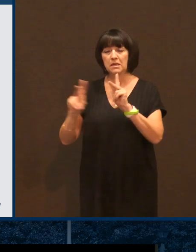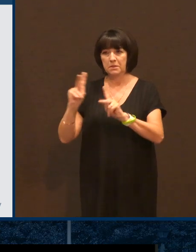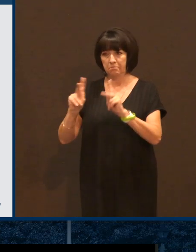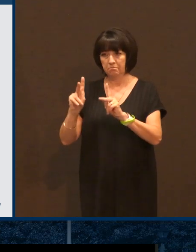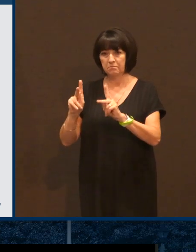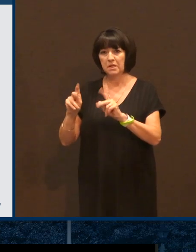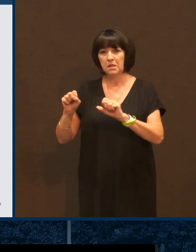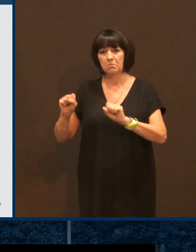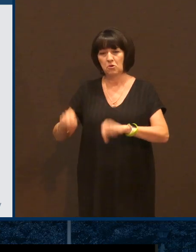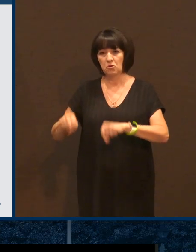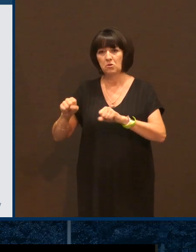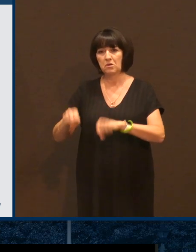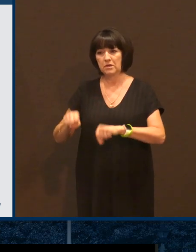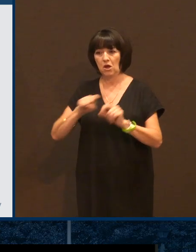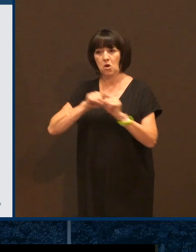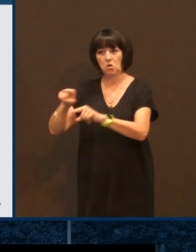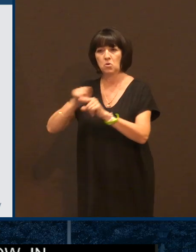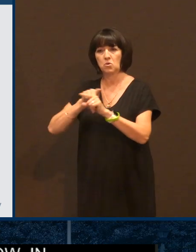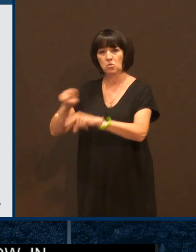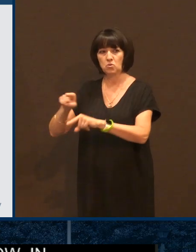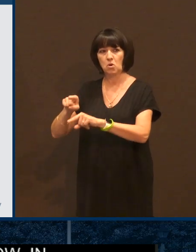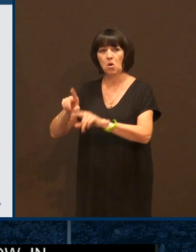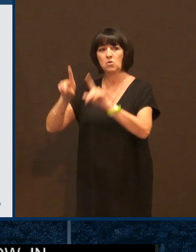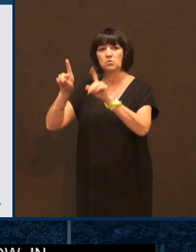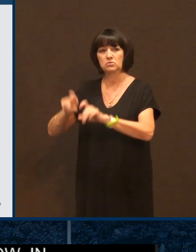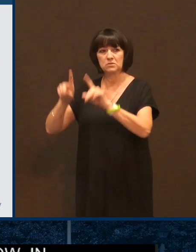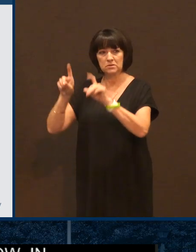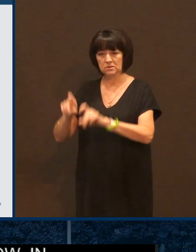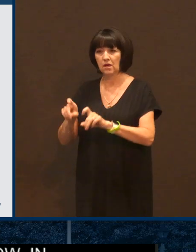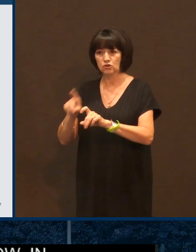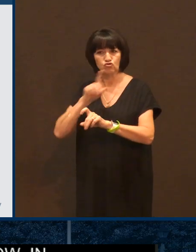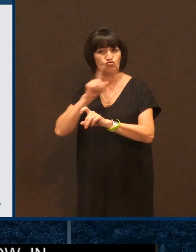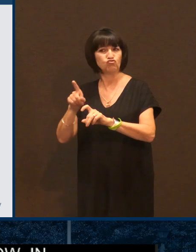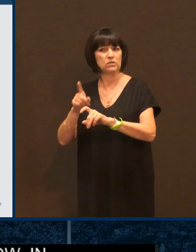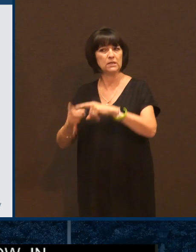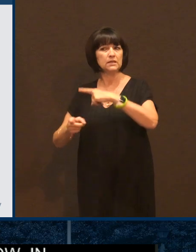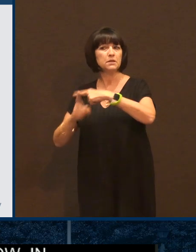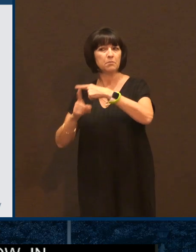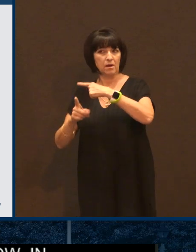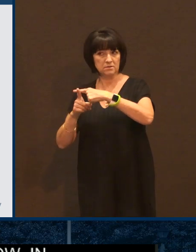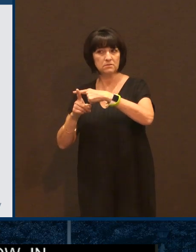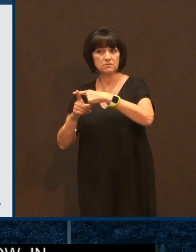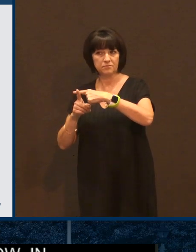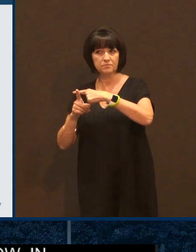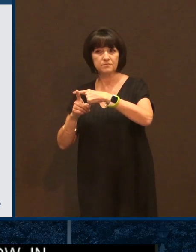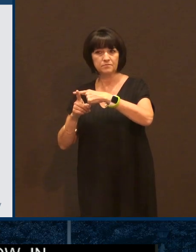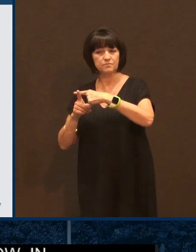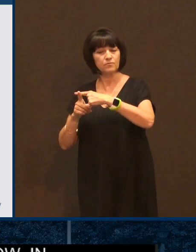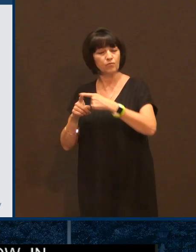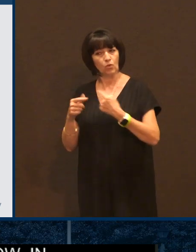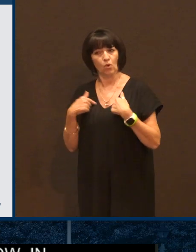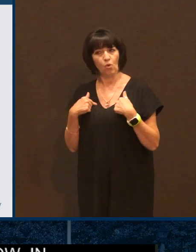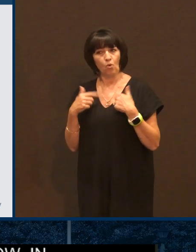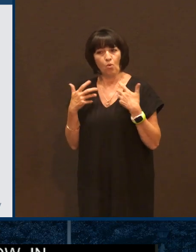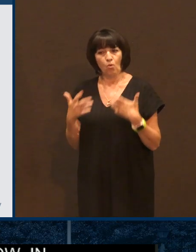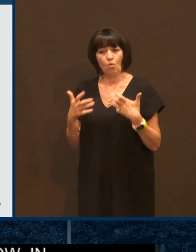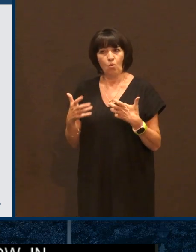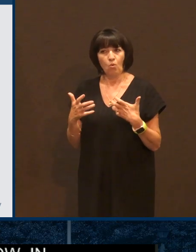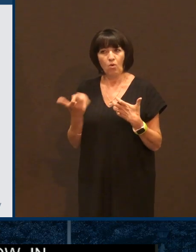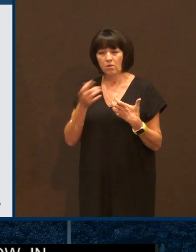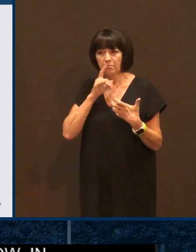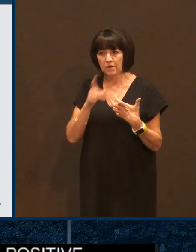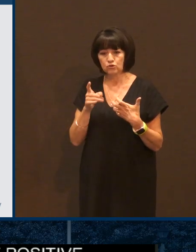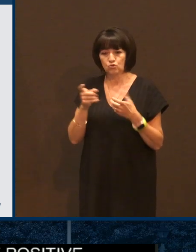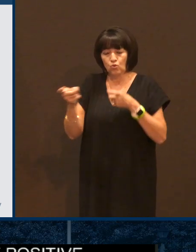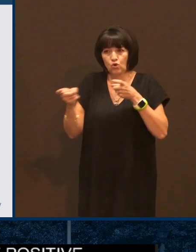had, I think, two really positive things. One, we were able to get ahead of the spread of the virus, to